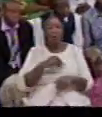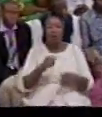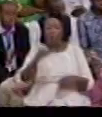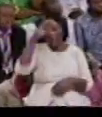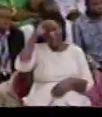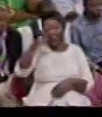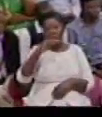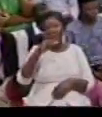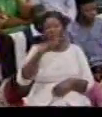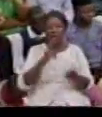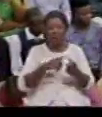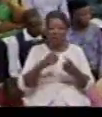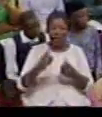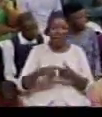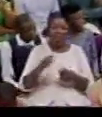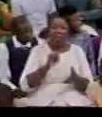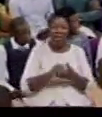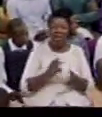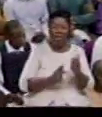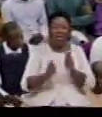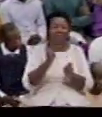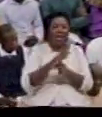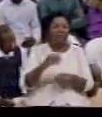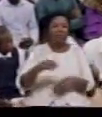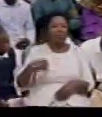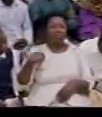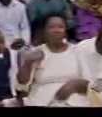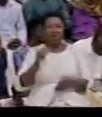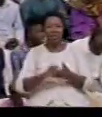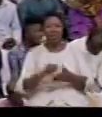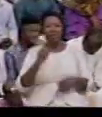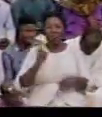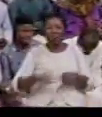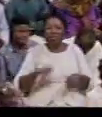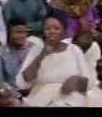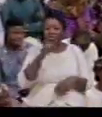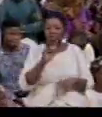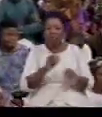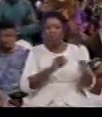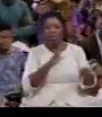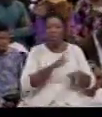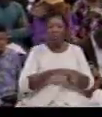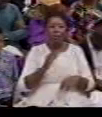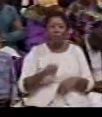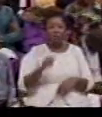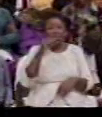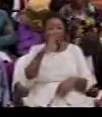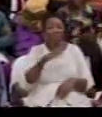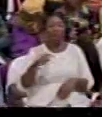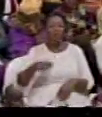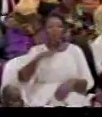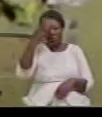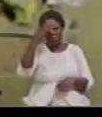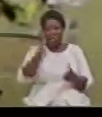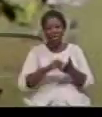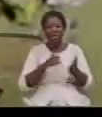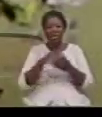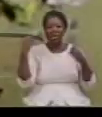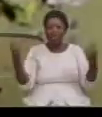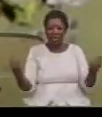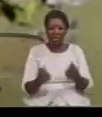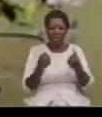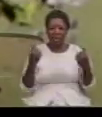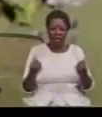in woman. In every such case, the individual was required to wash himself or herself at the end of their